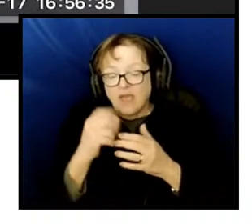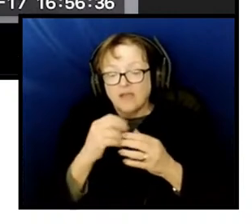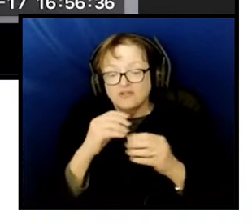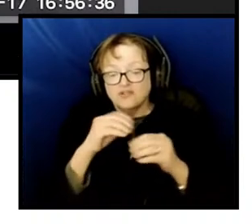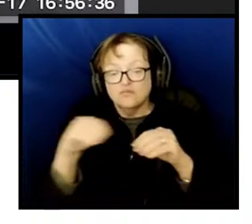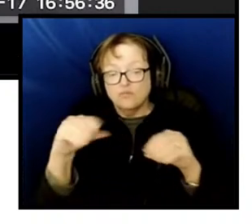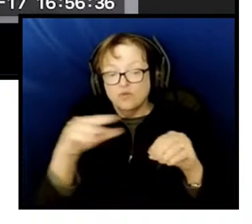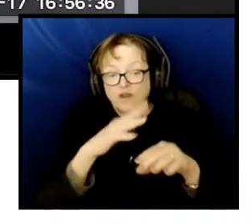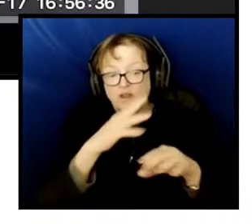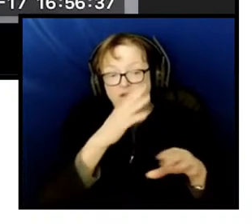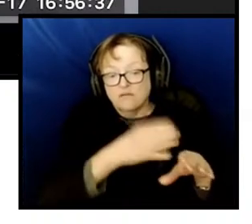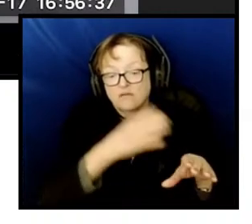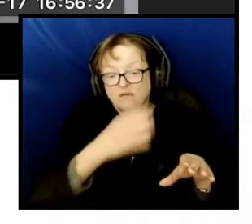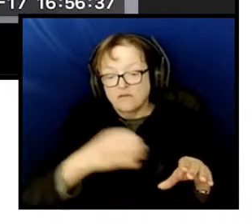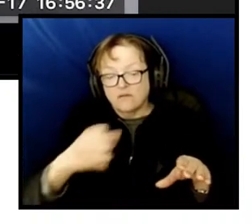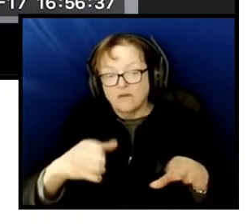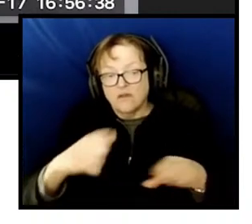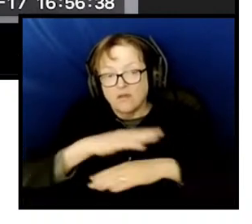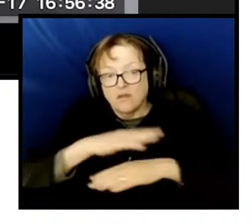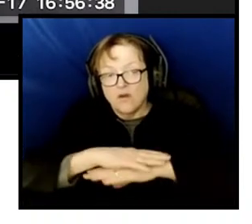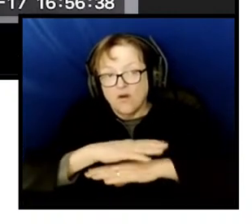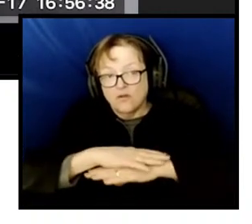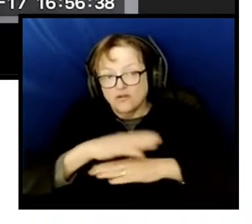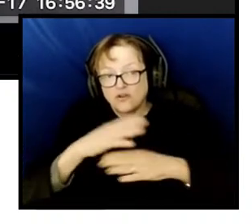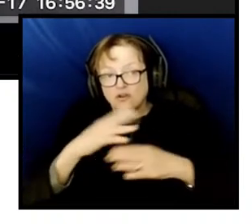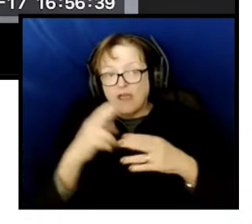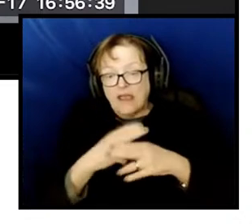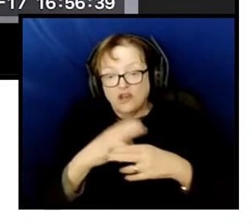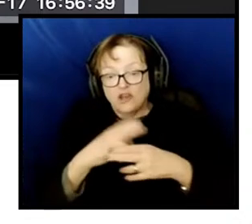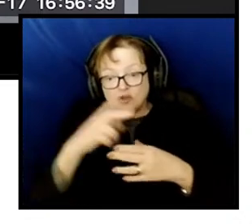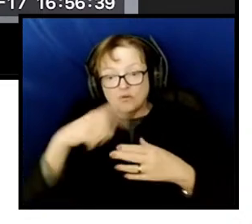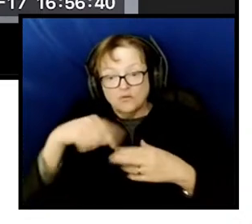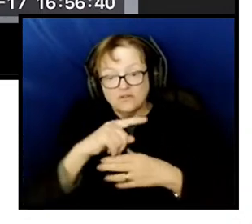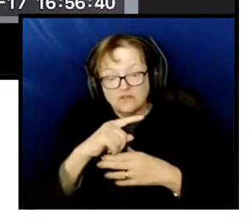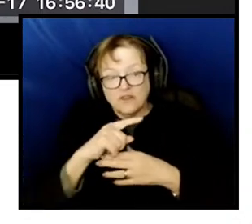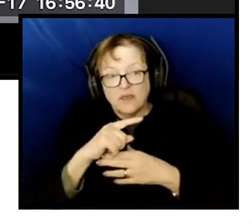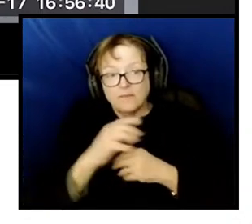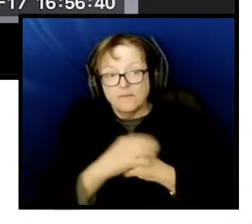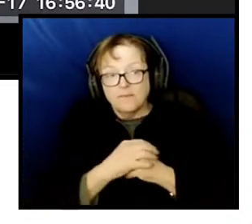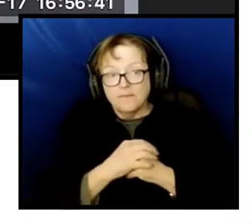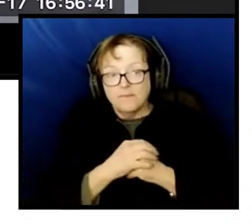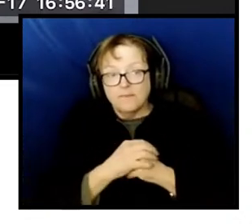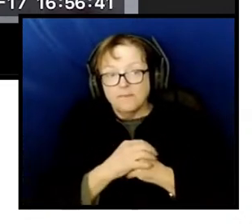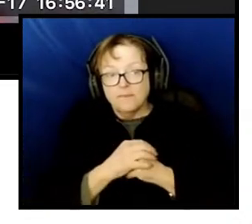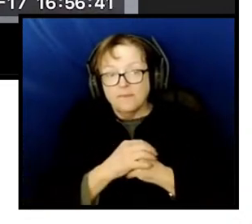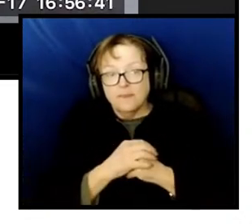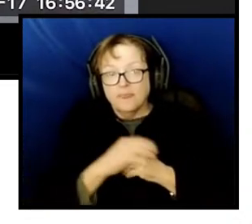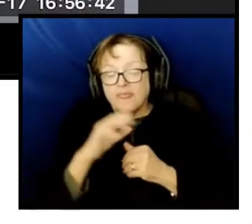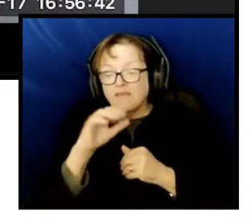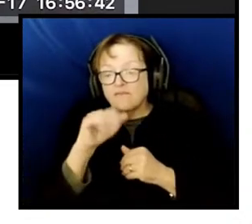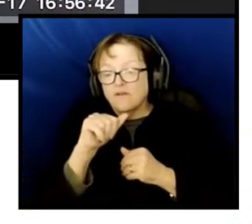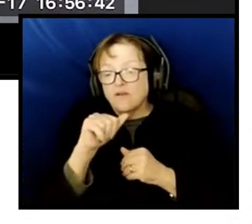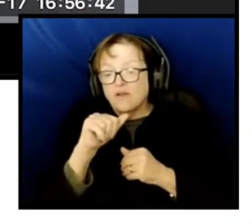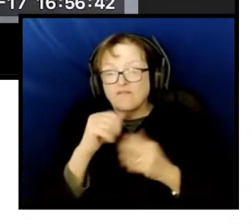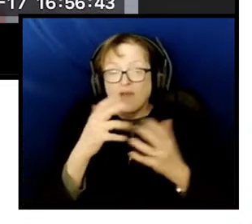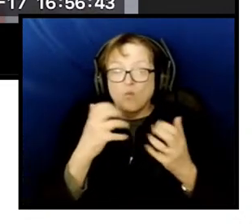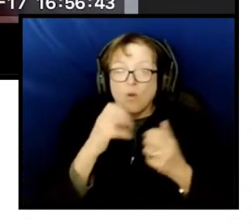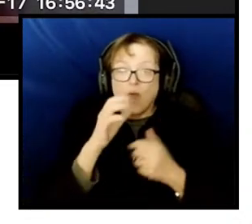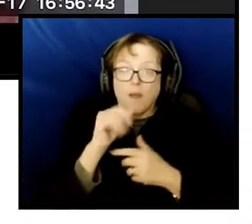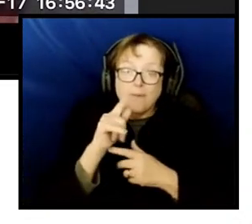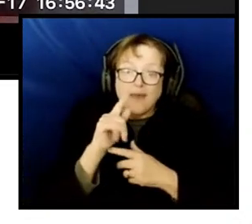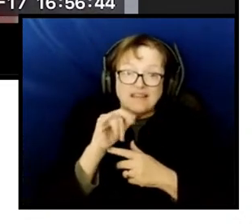them with the intention, like oat straw for abundance. If I'm making myself a jar of oat straw